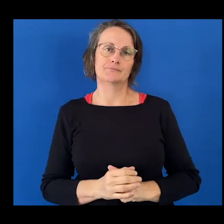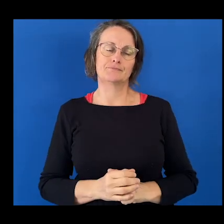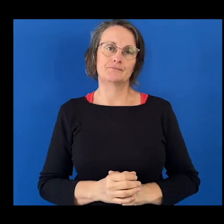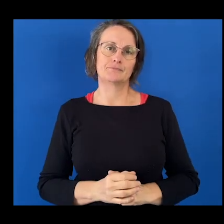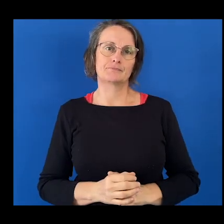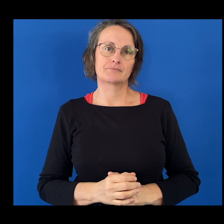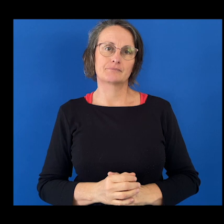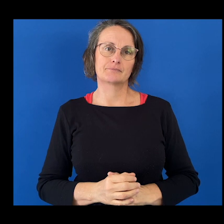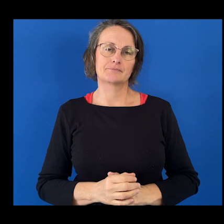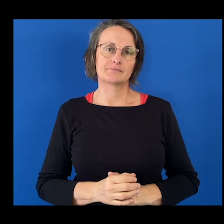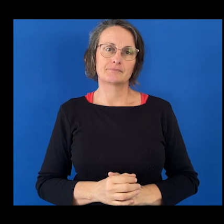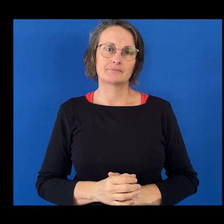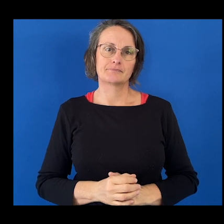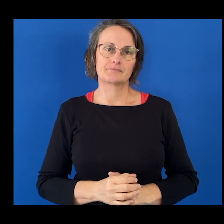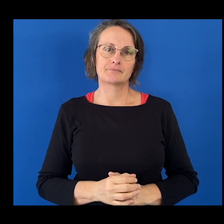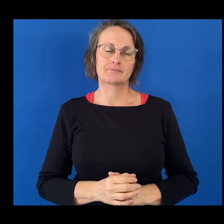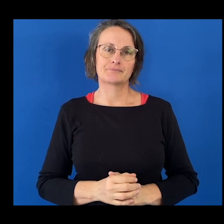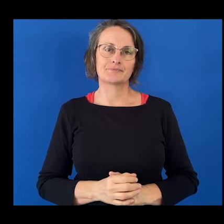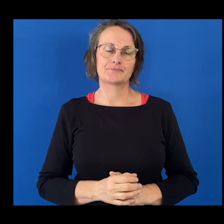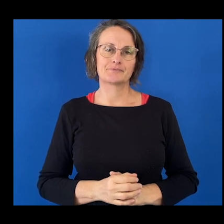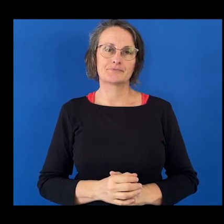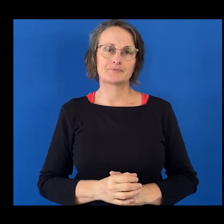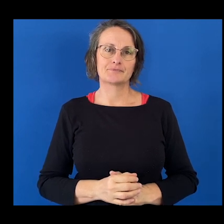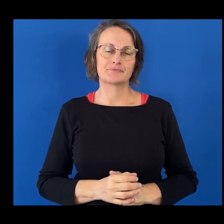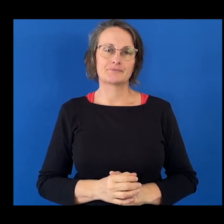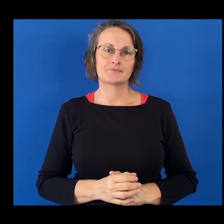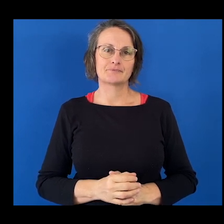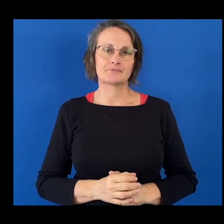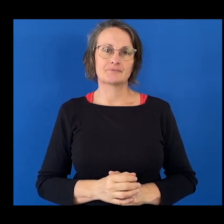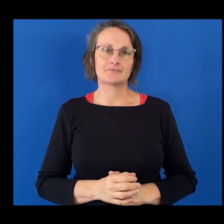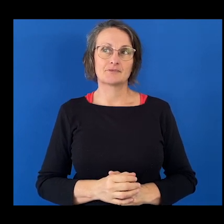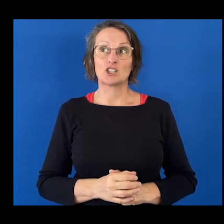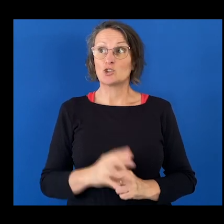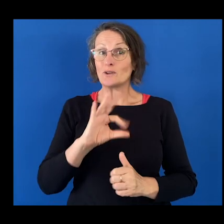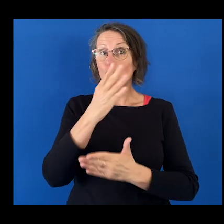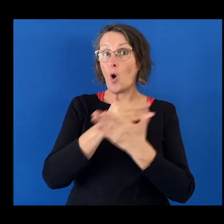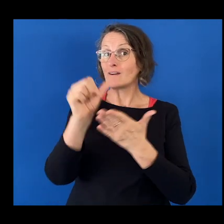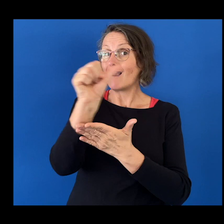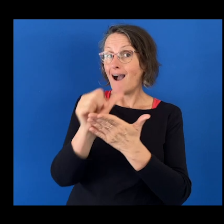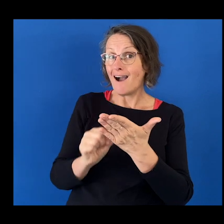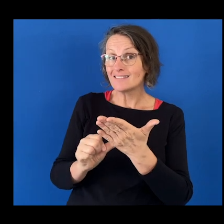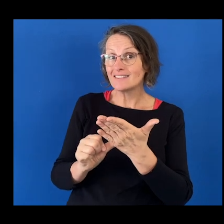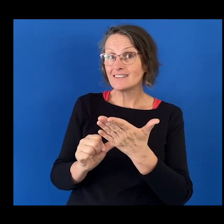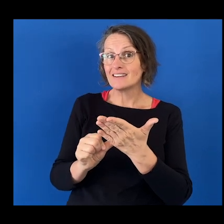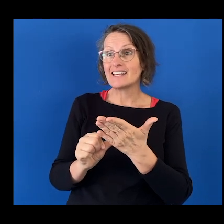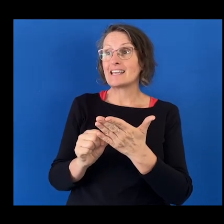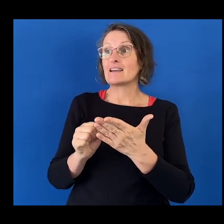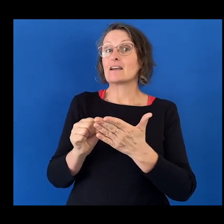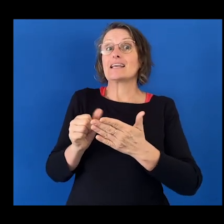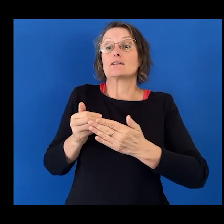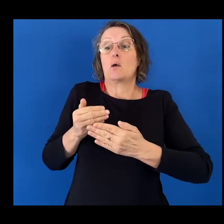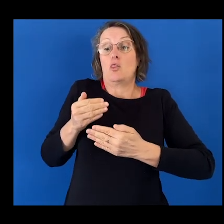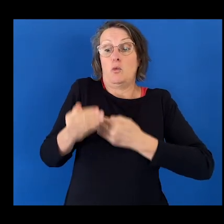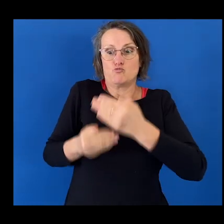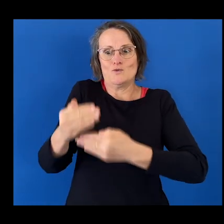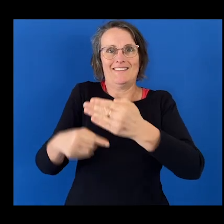And so I think, you know, one of the things that is bigger than just the art that we produce is the actual